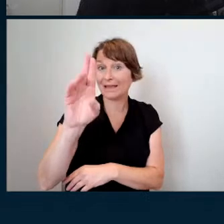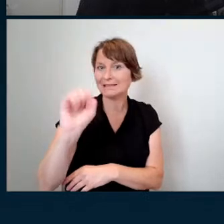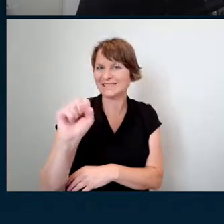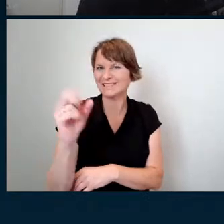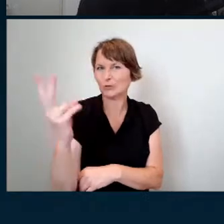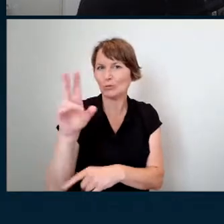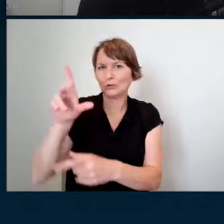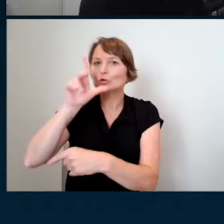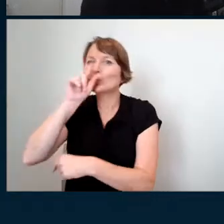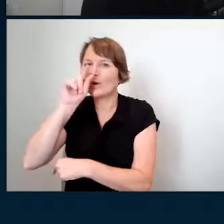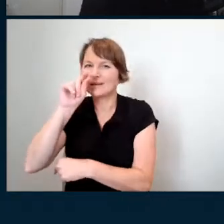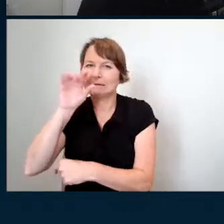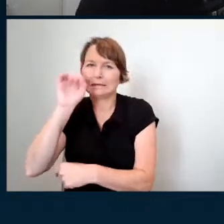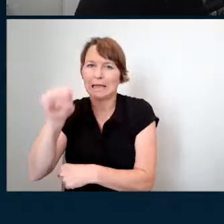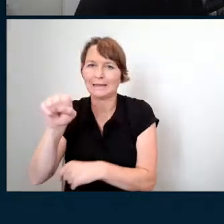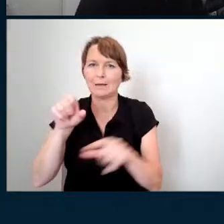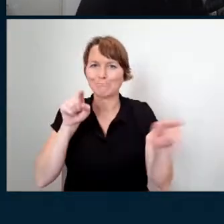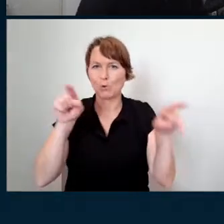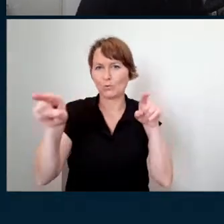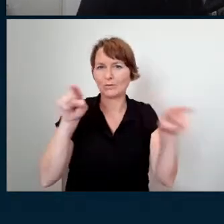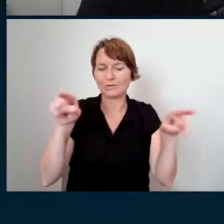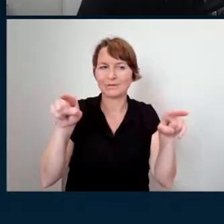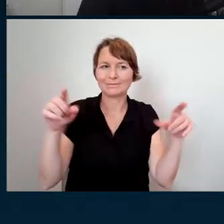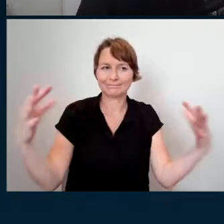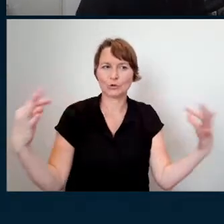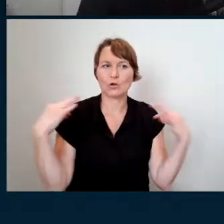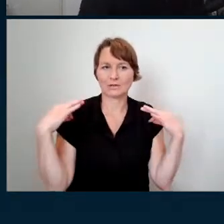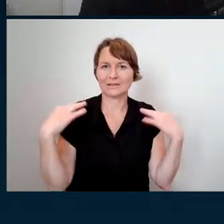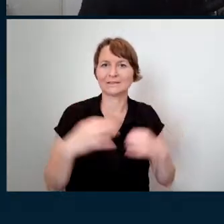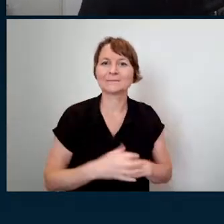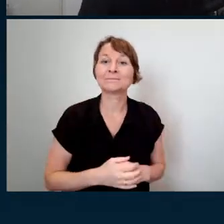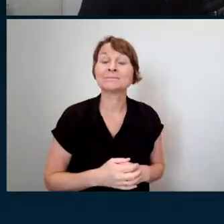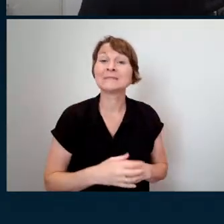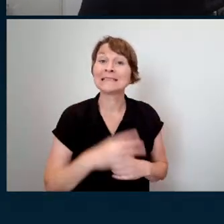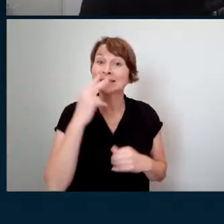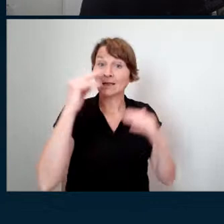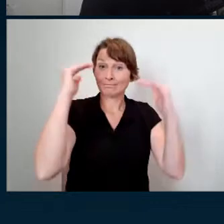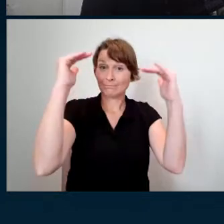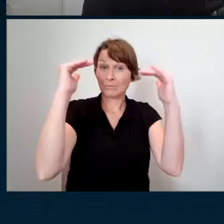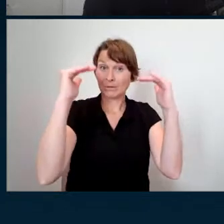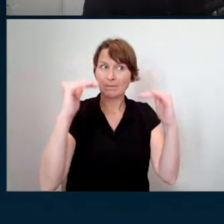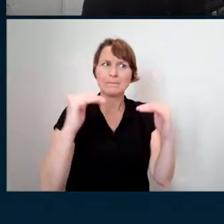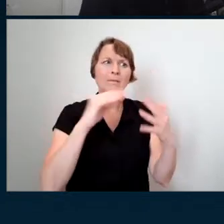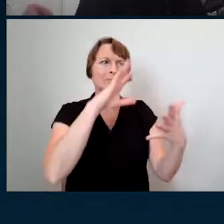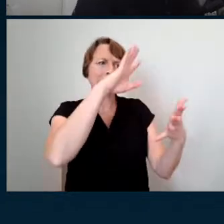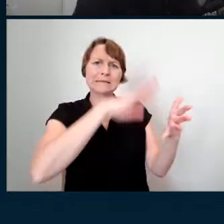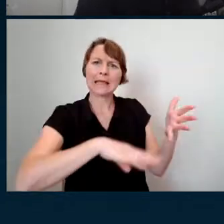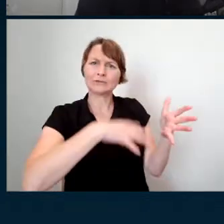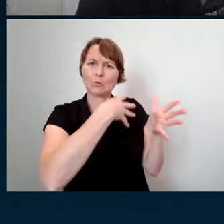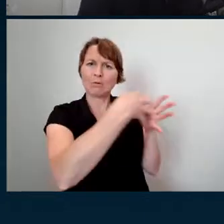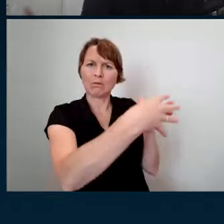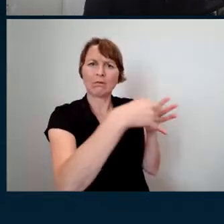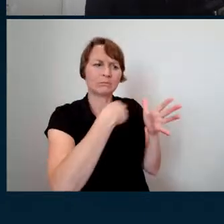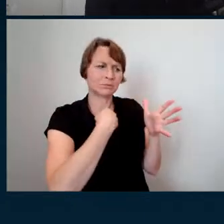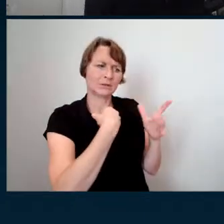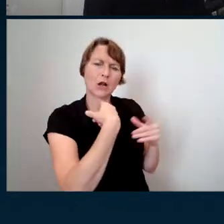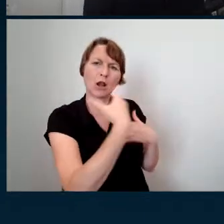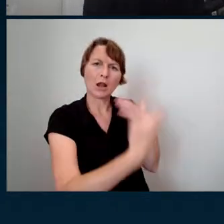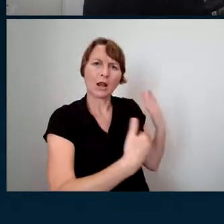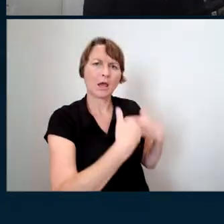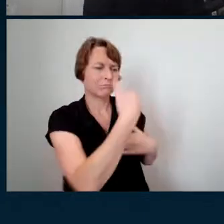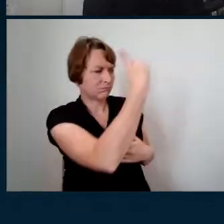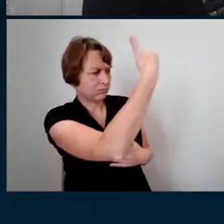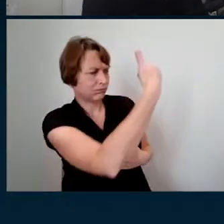So let's get into it. This is a bit of a schedule for what we're going to go through. First, some basic intro on what is PowerShell, what